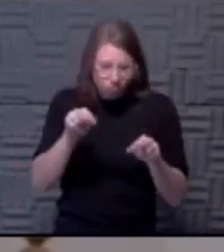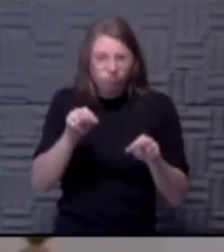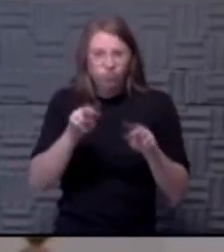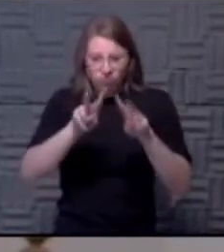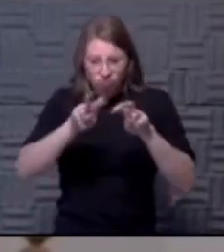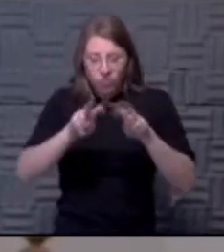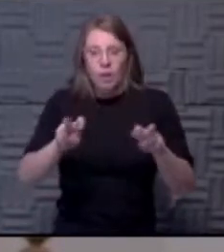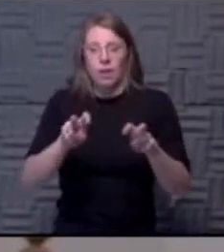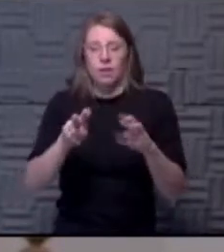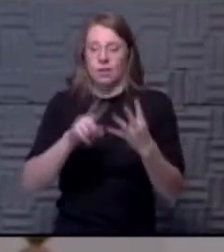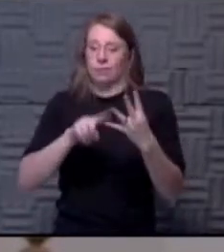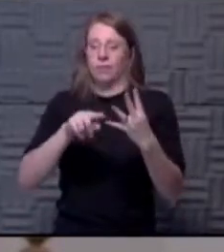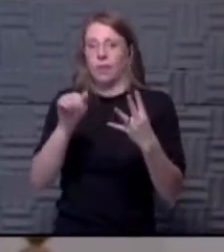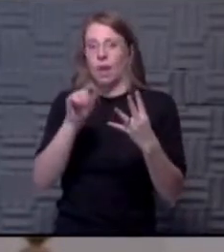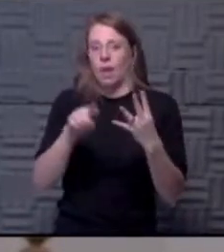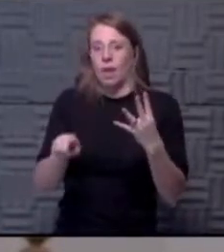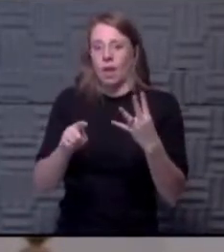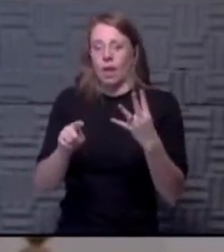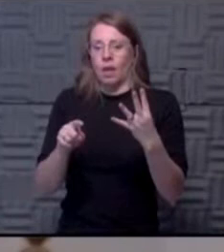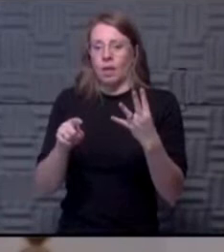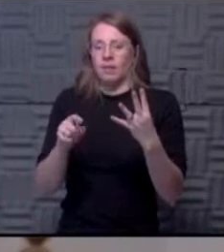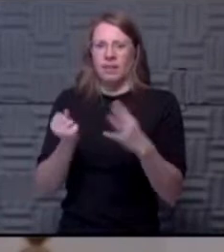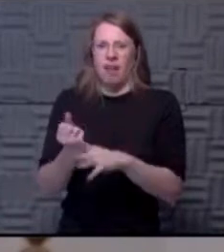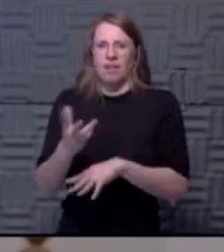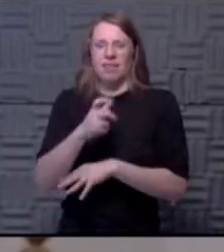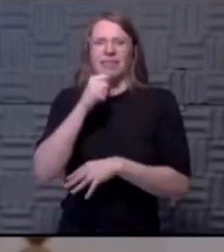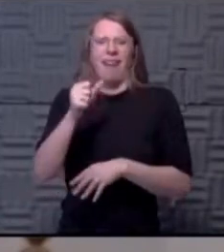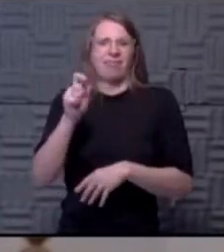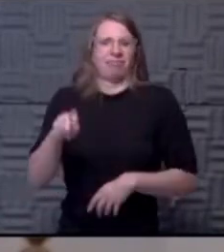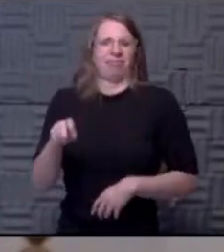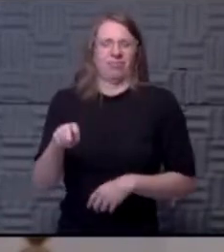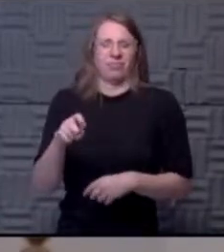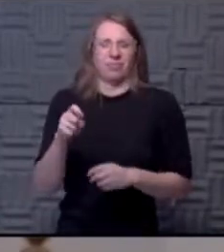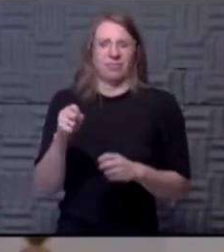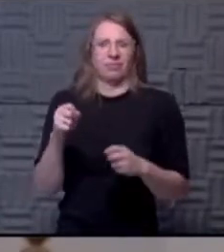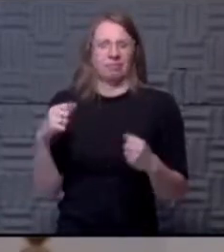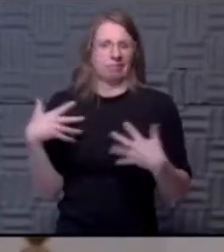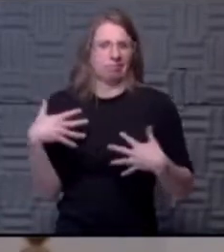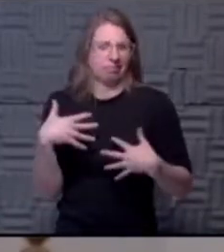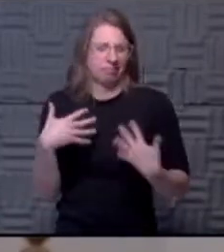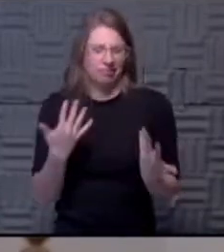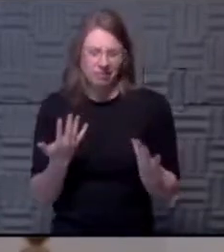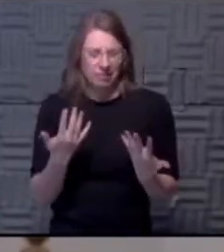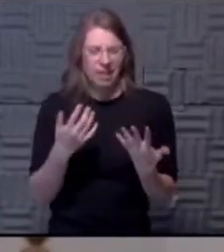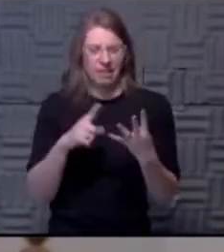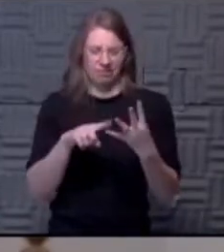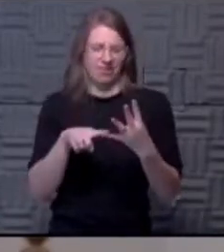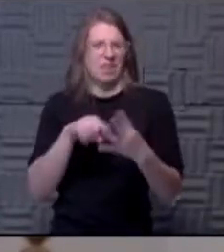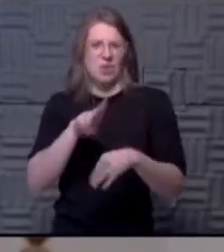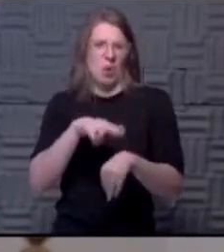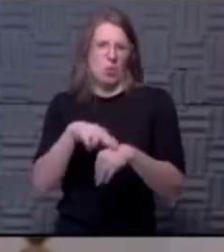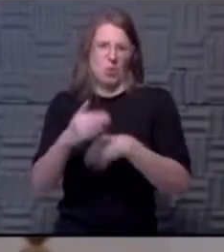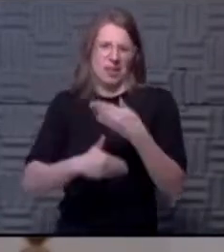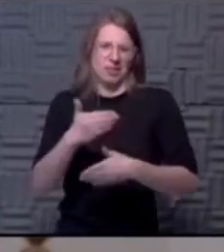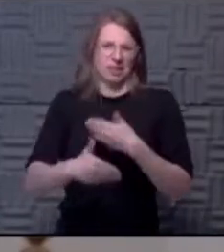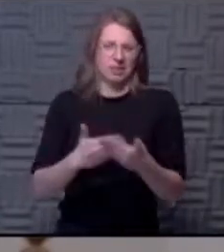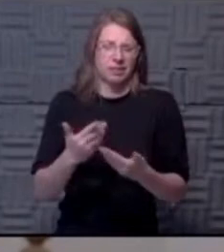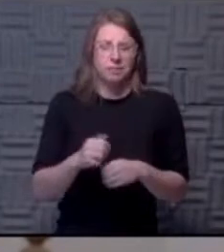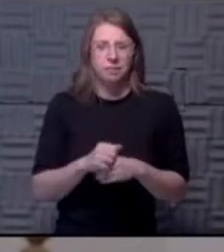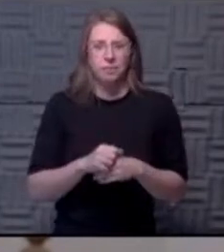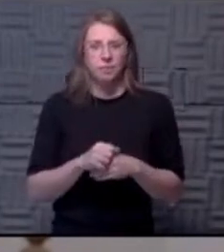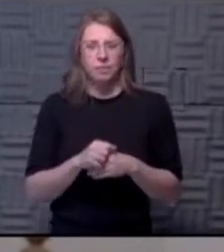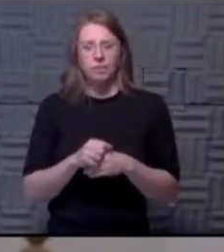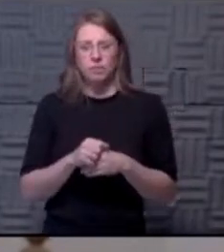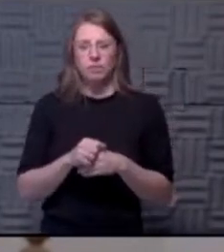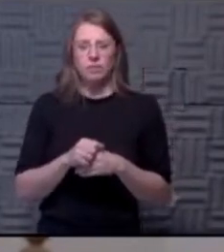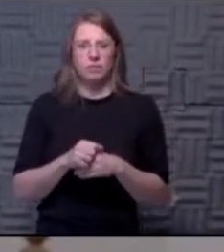run up the flagpole. But I think it's just a normal process to go through, and you would not want it to lead to